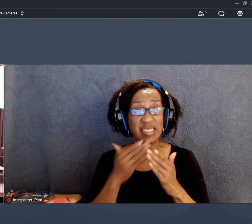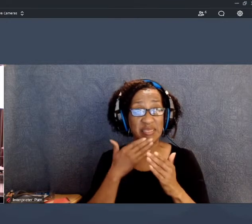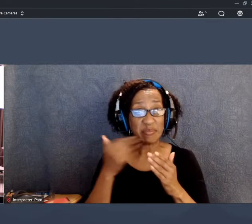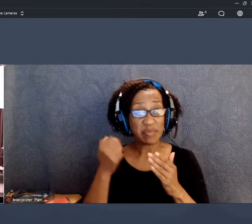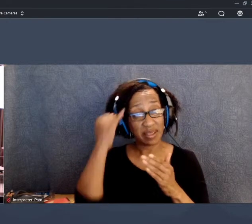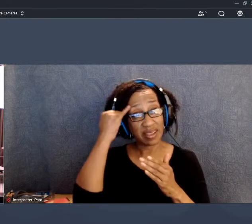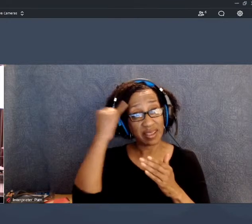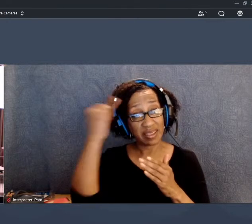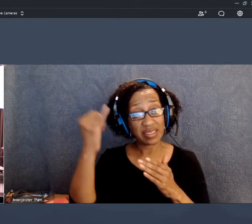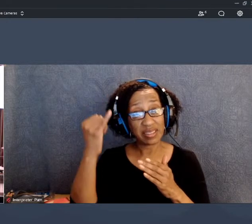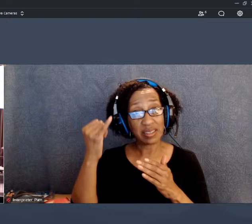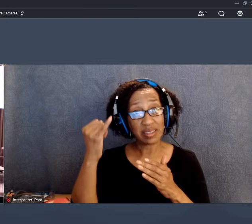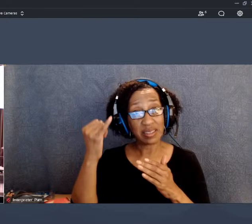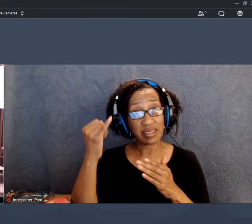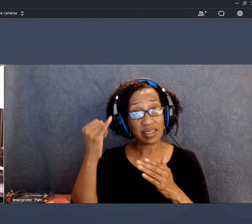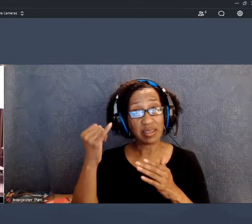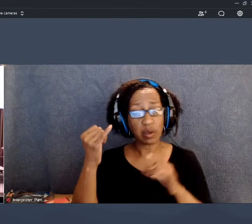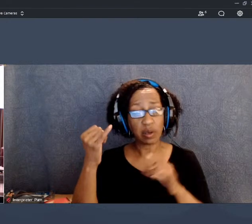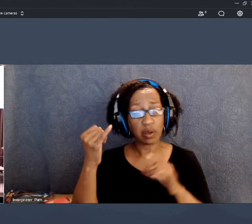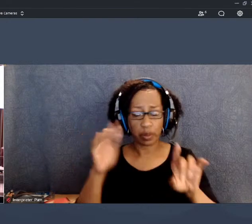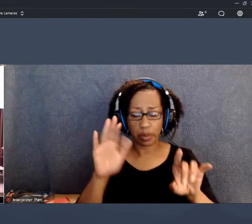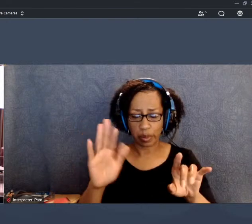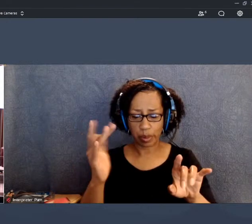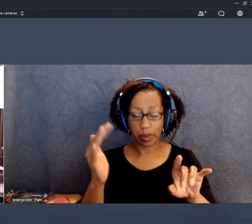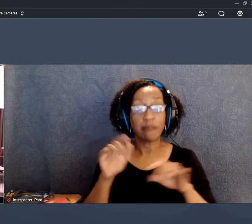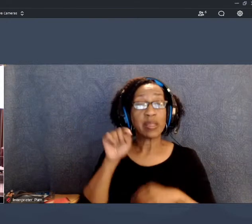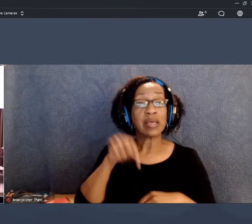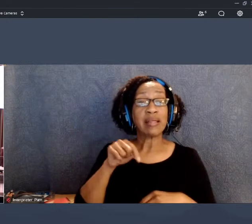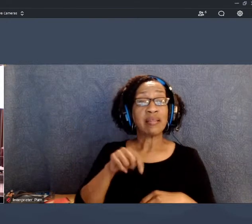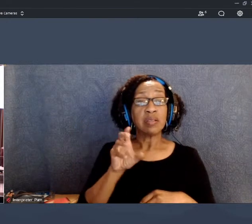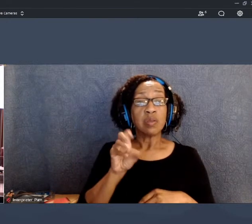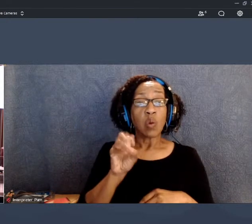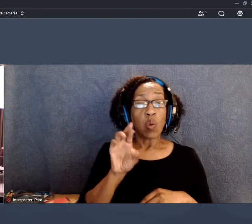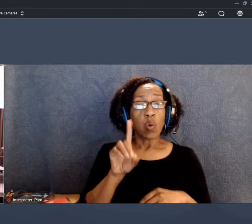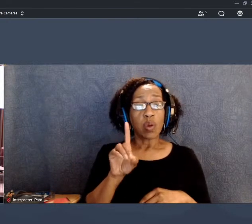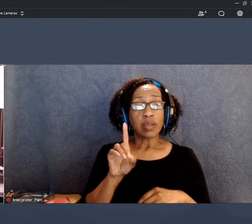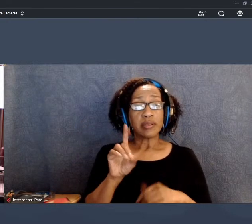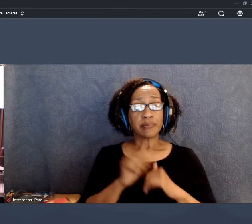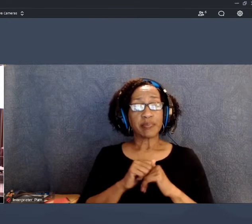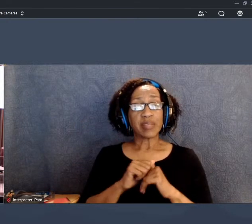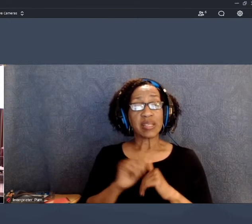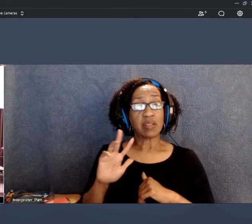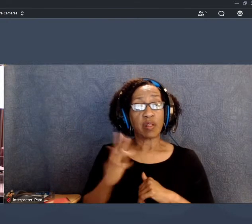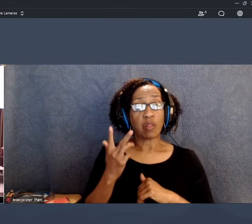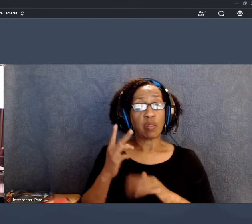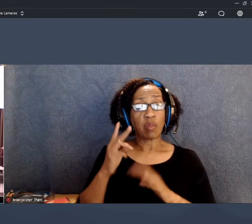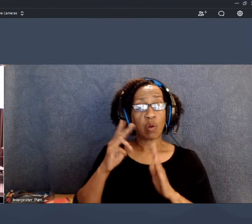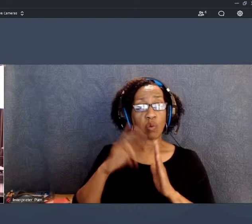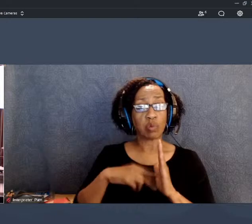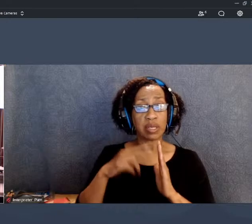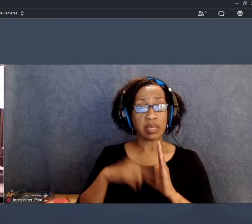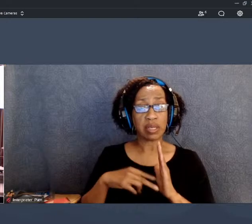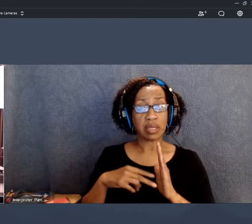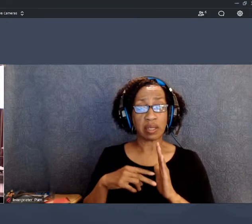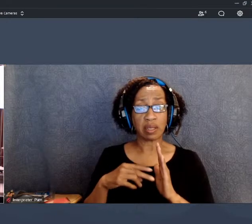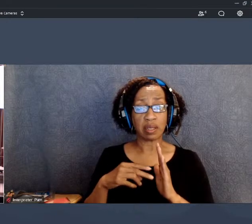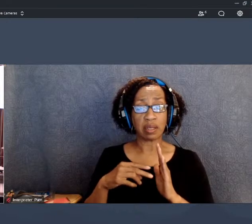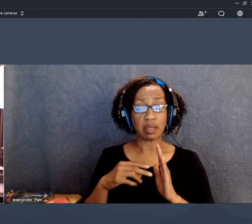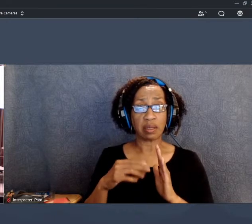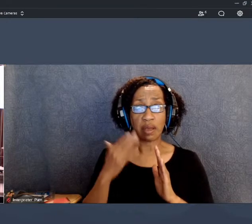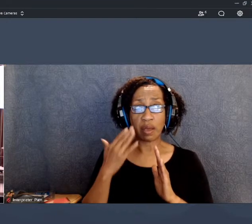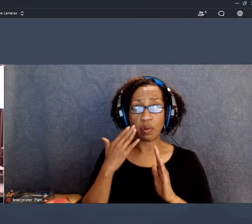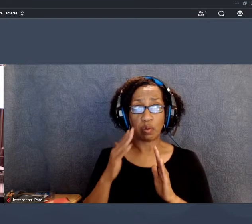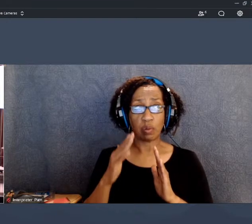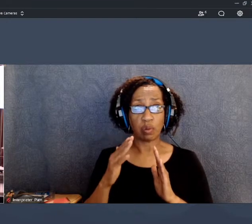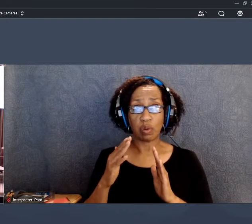on this. With this being an ordinance, I would contend, though, that this being the third reading, I don't know if it's taken the full schedule.